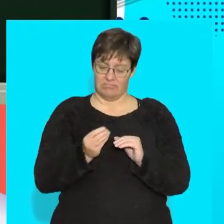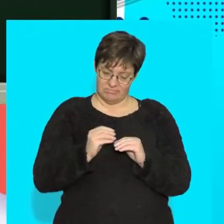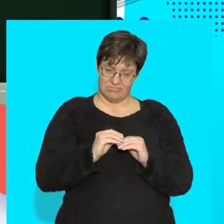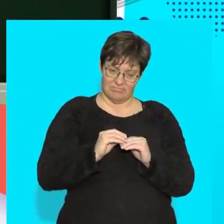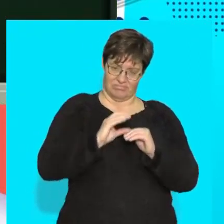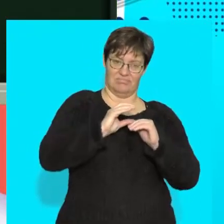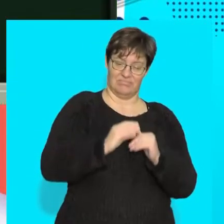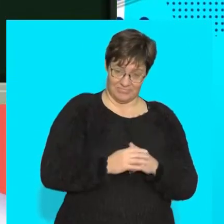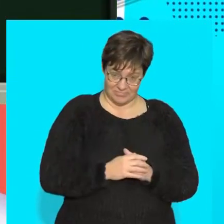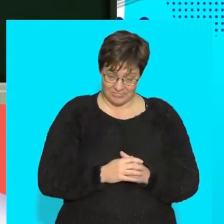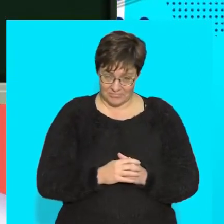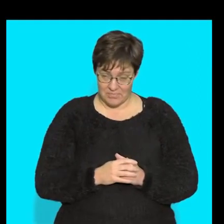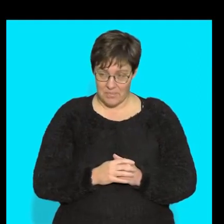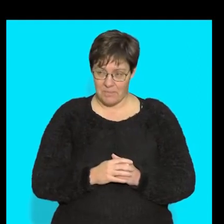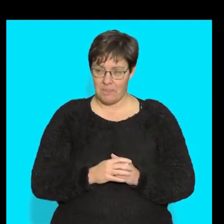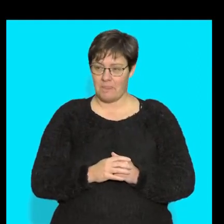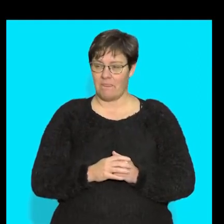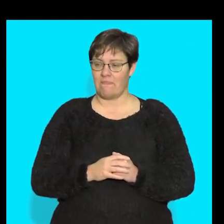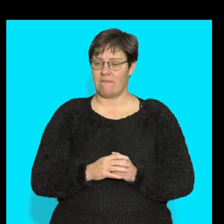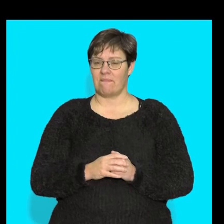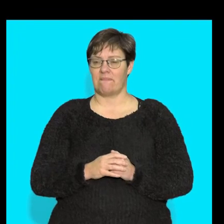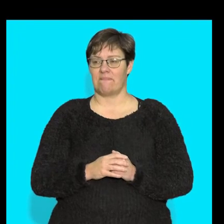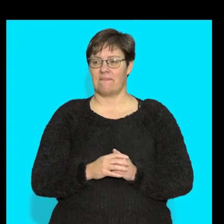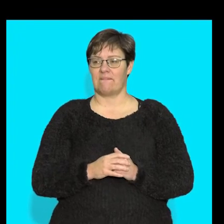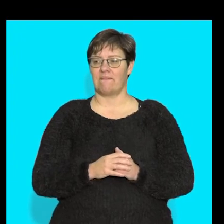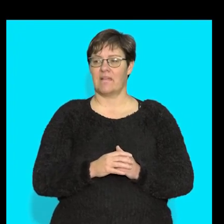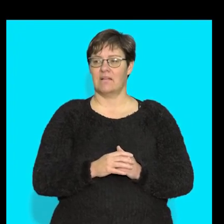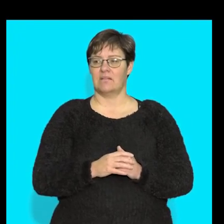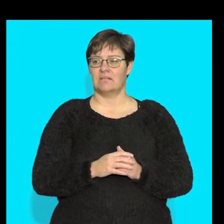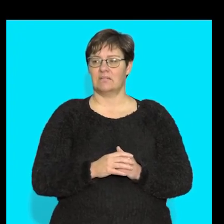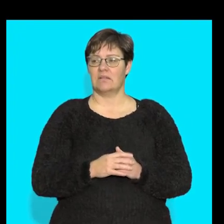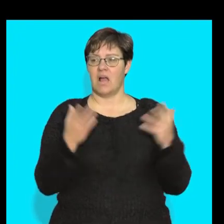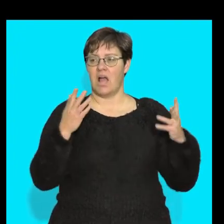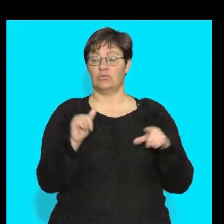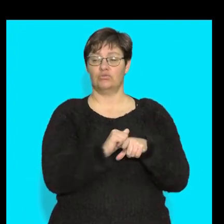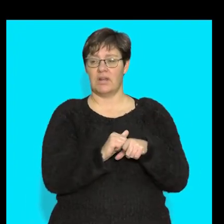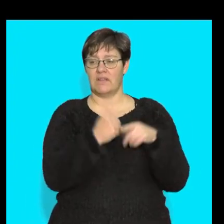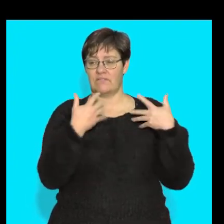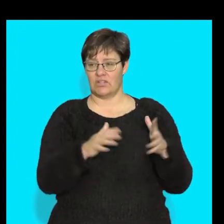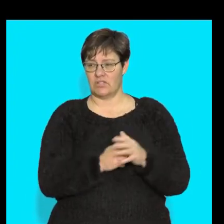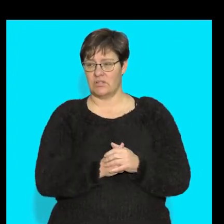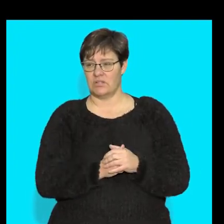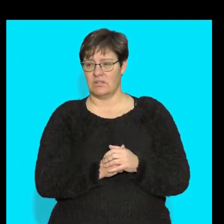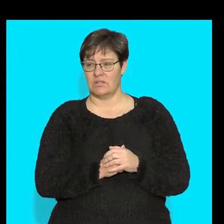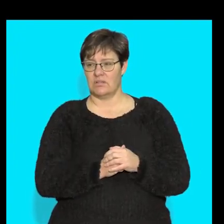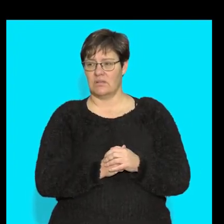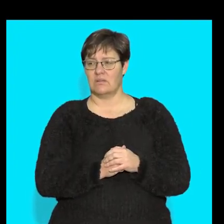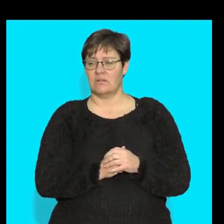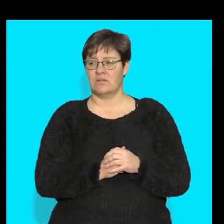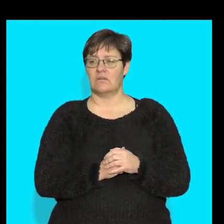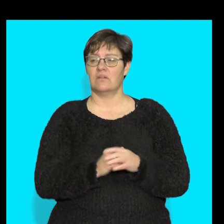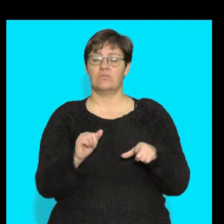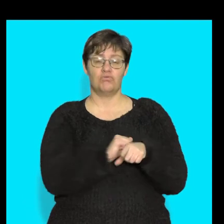founder. So after this training, which is the start of training of level